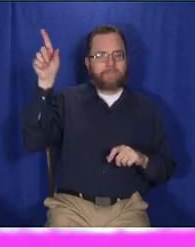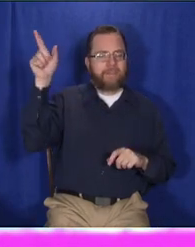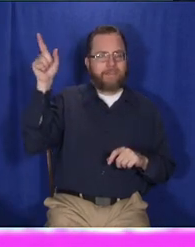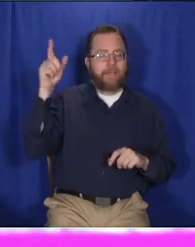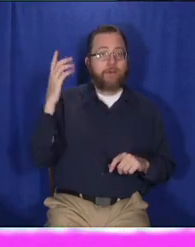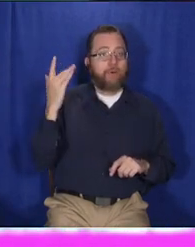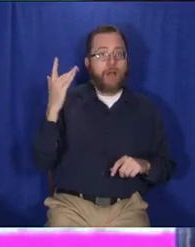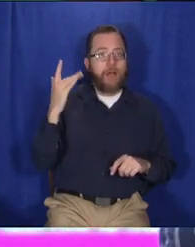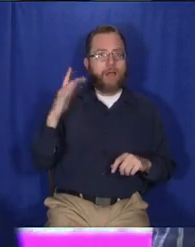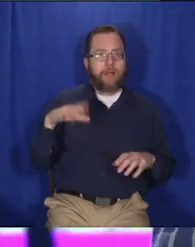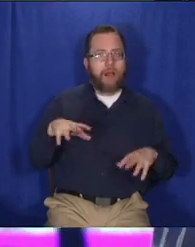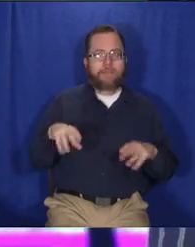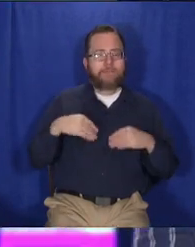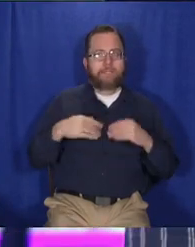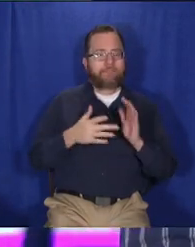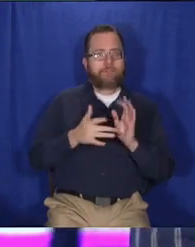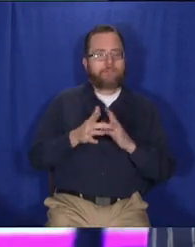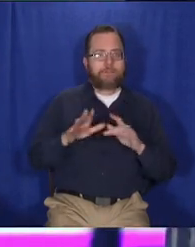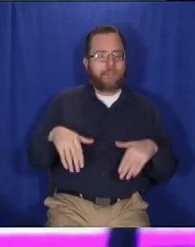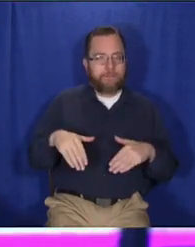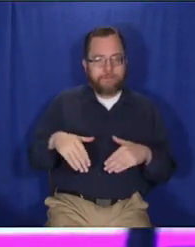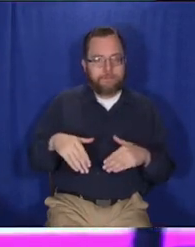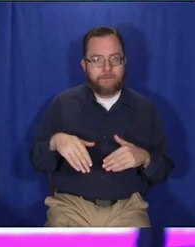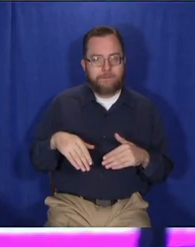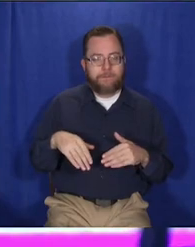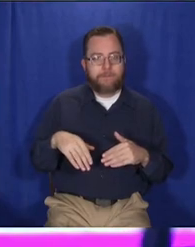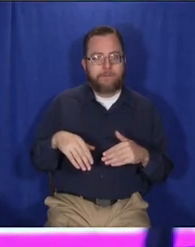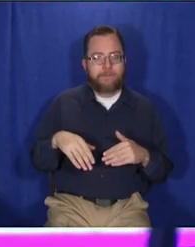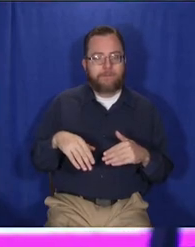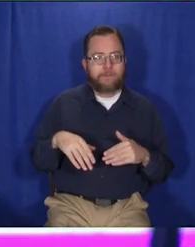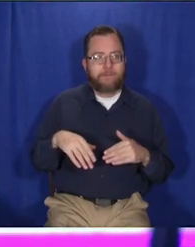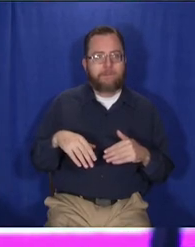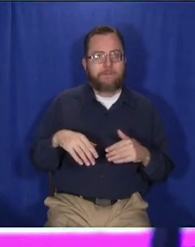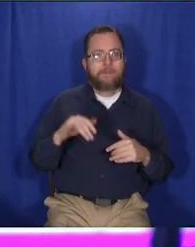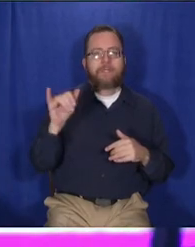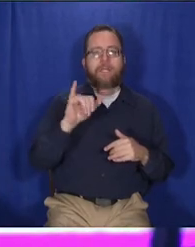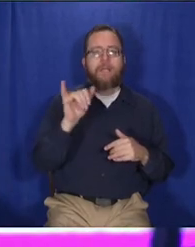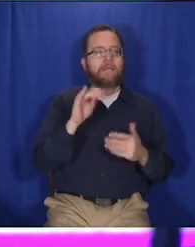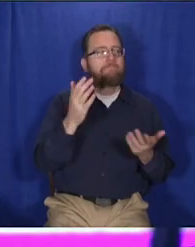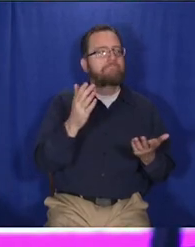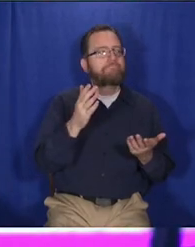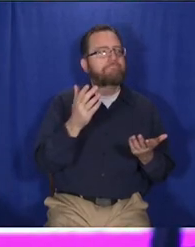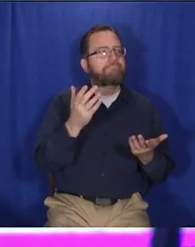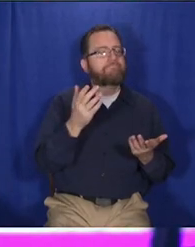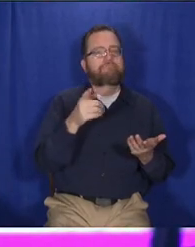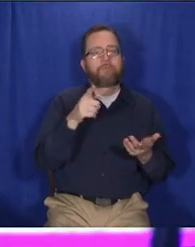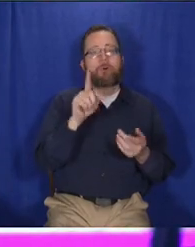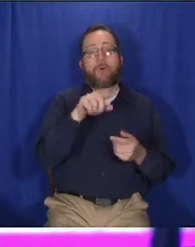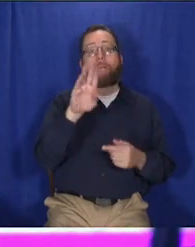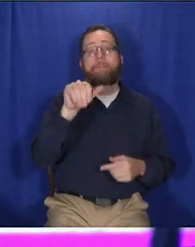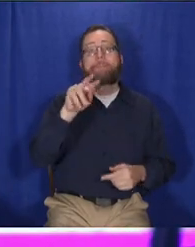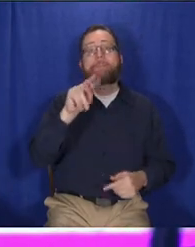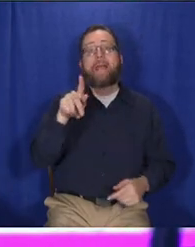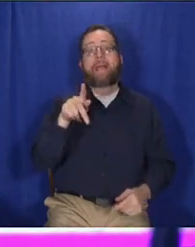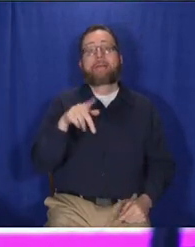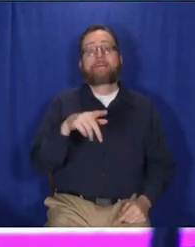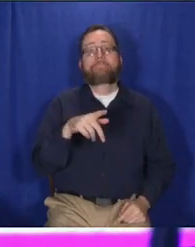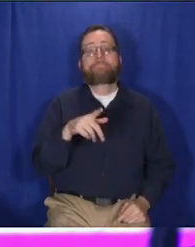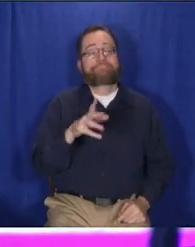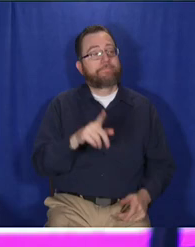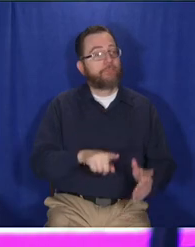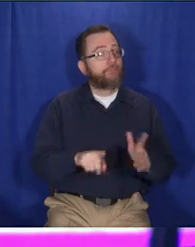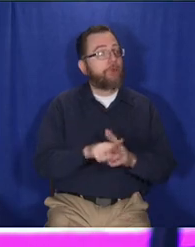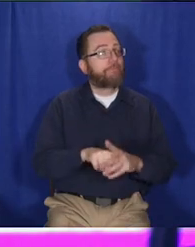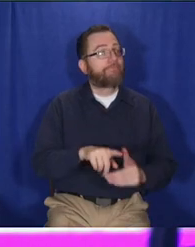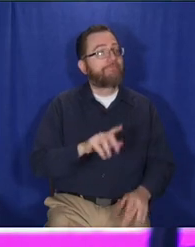Imagine me showing up to his bank, like knocking on the door if they're open during COVID, like knocking on it and being like, but